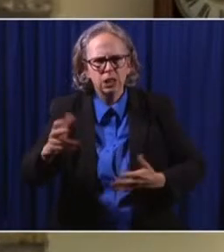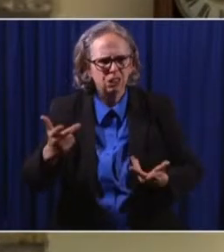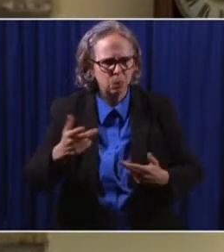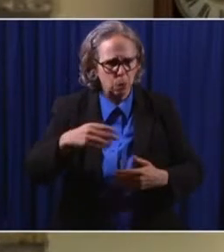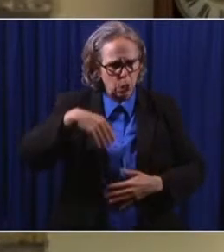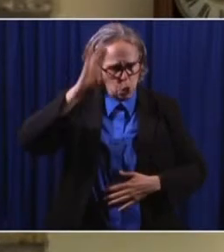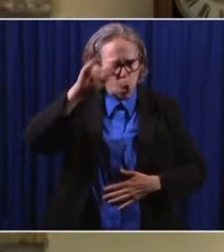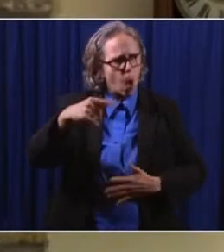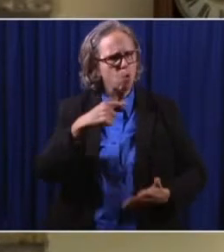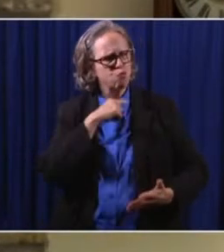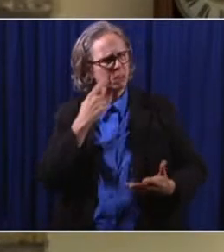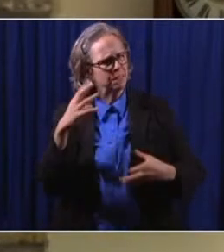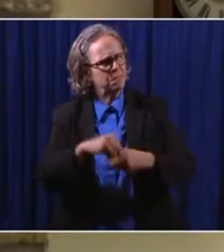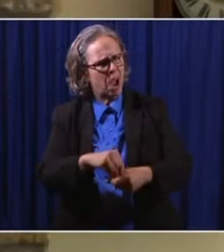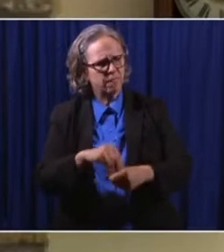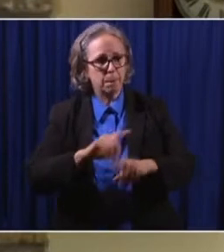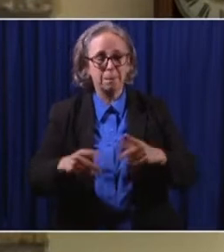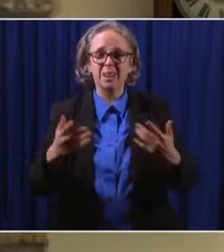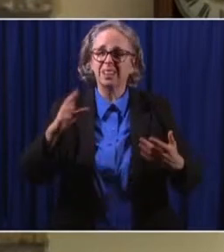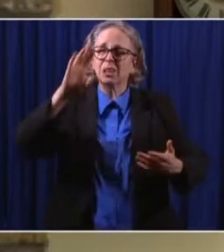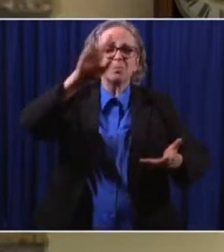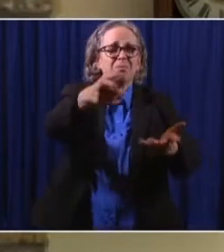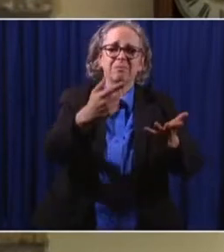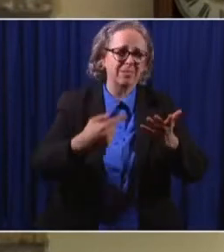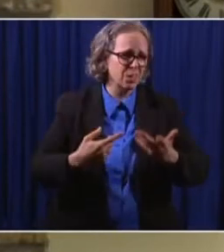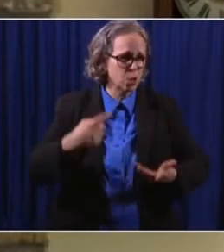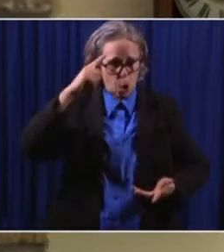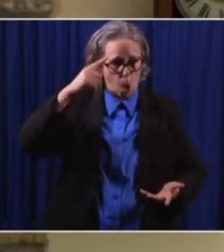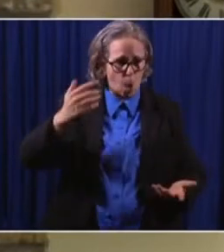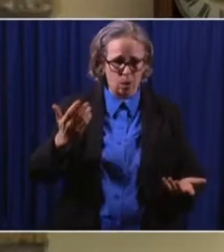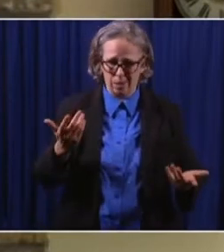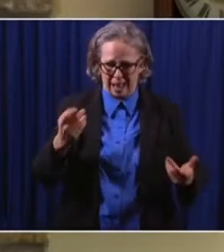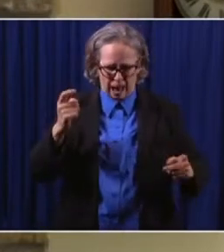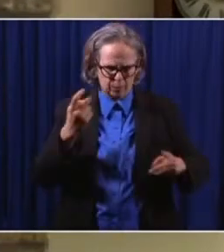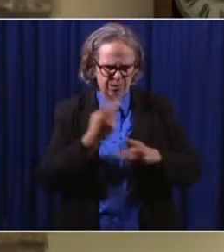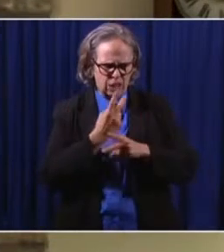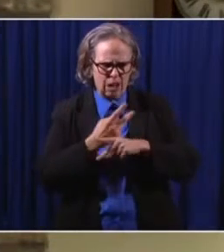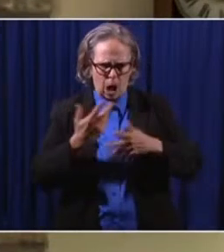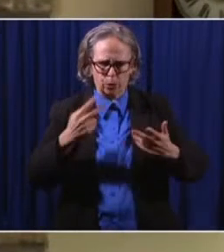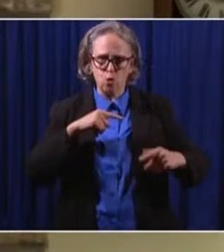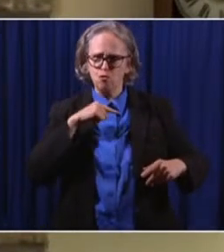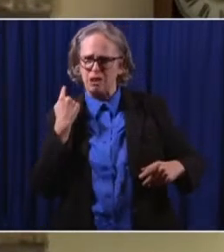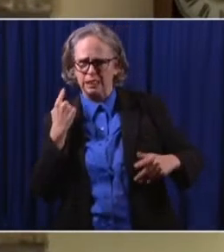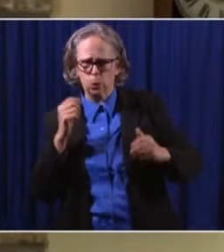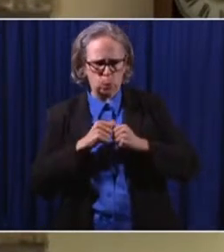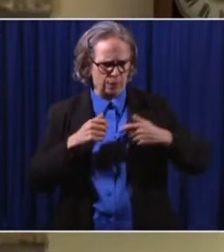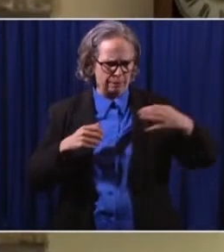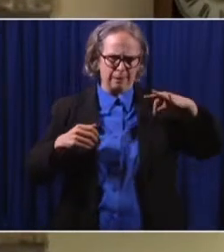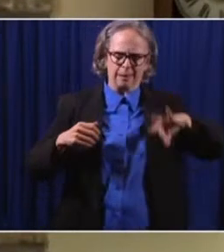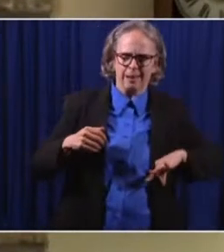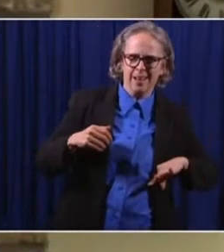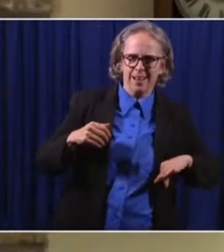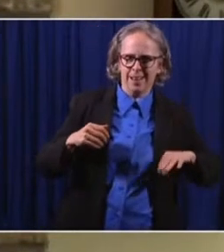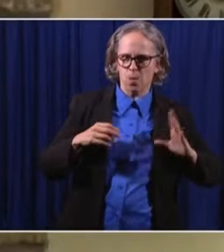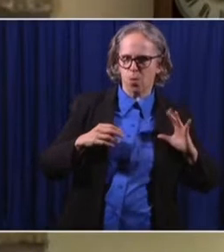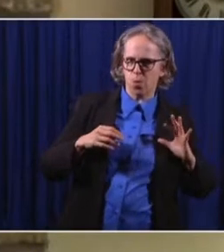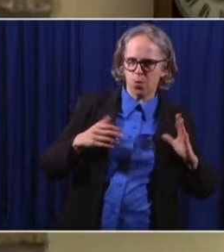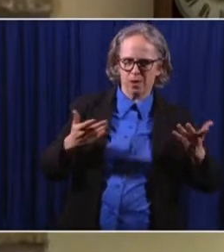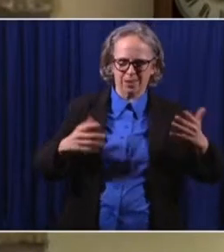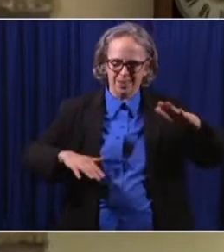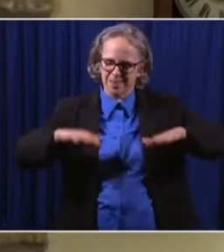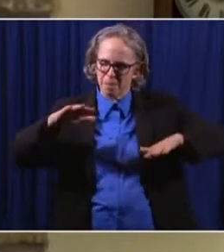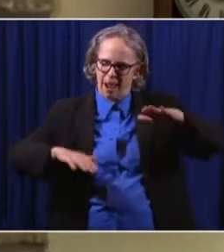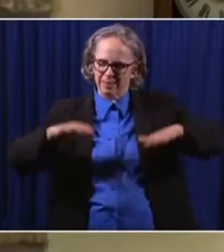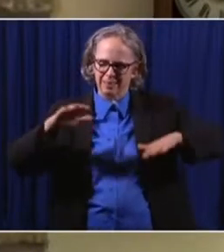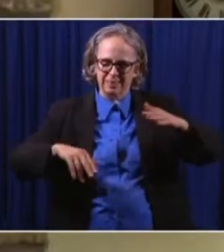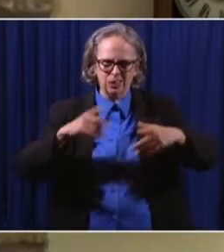and spread, but we also know there's really good reasons why young people need to be able to participate. And so we've